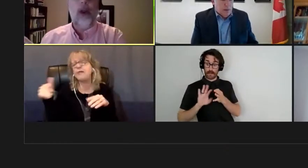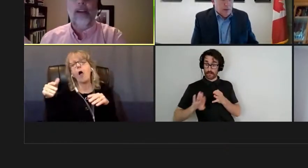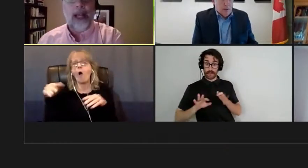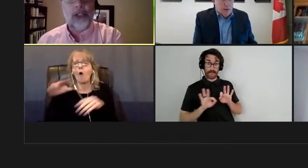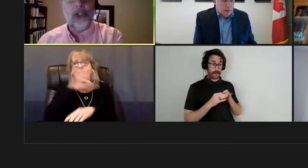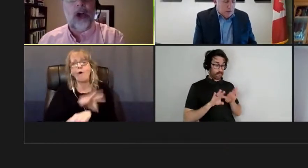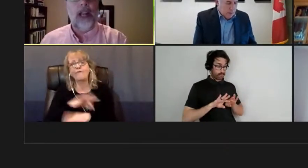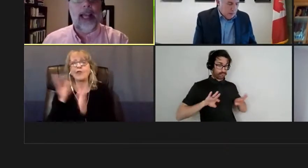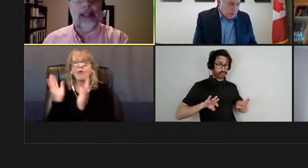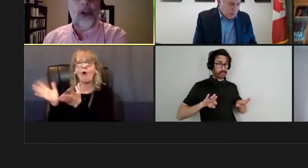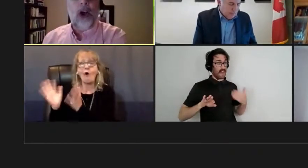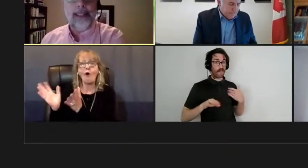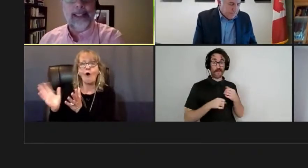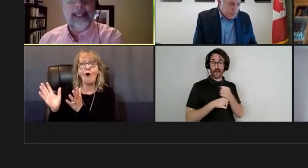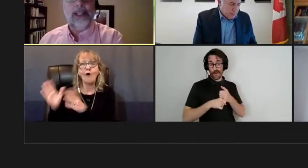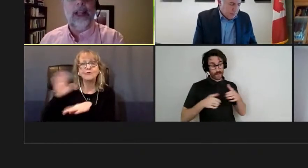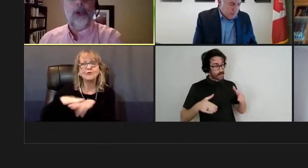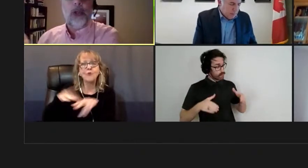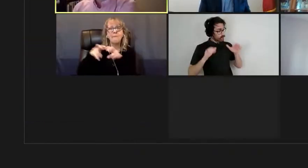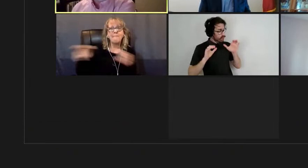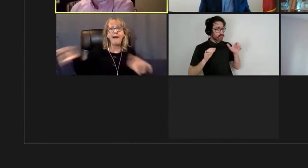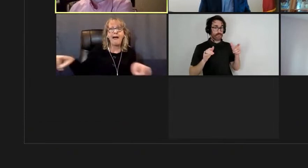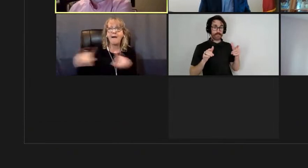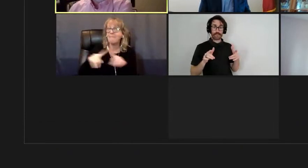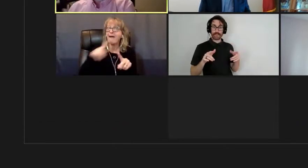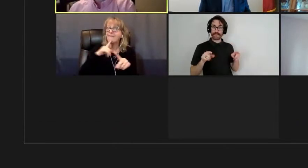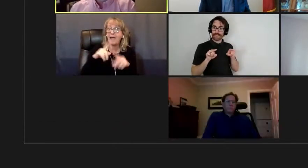don't have masks on, and they're not distanced and they're doing it